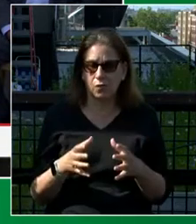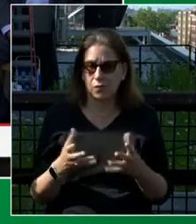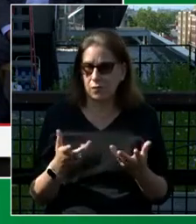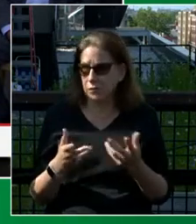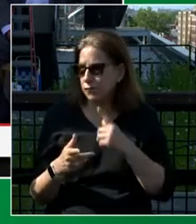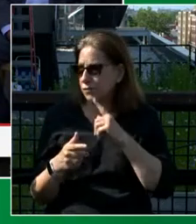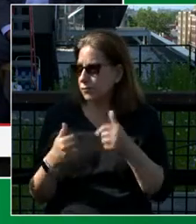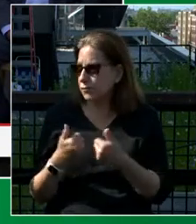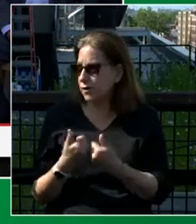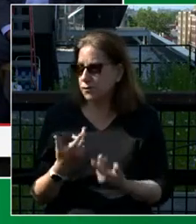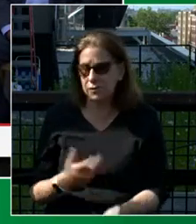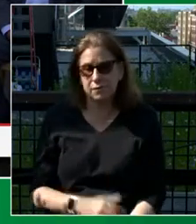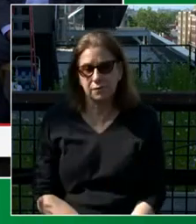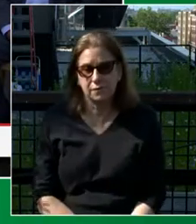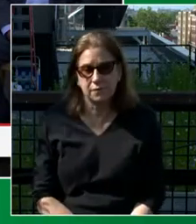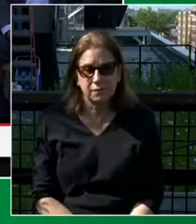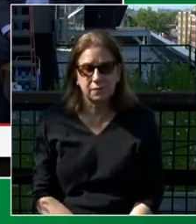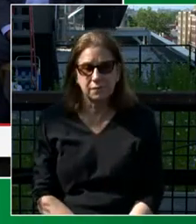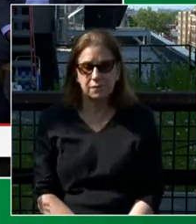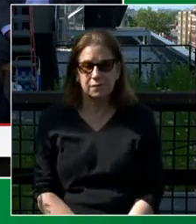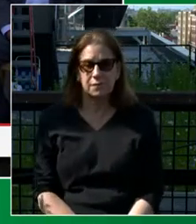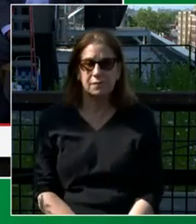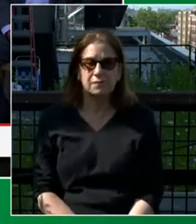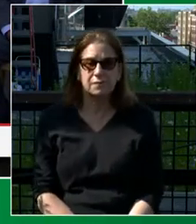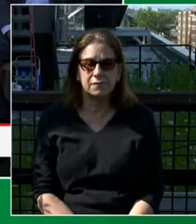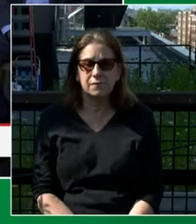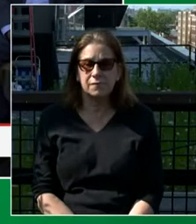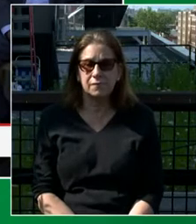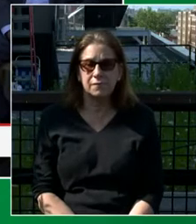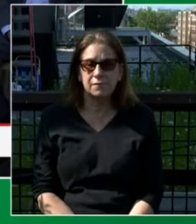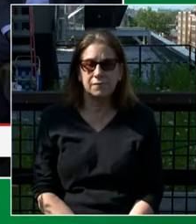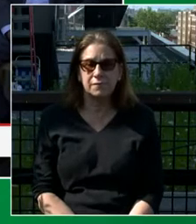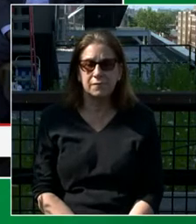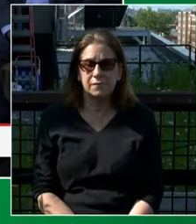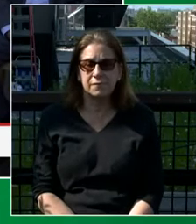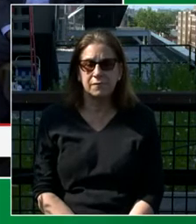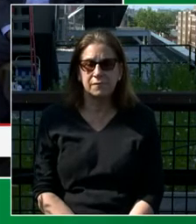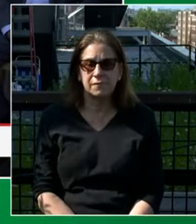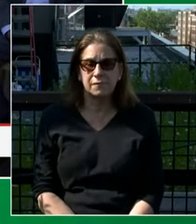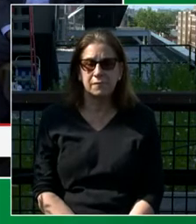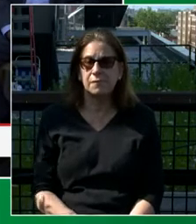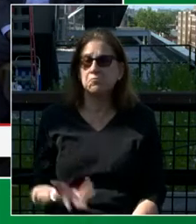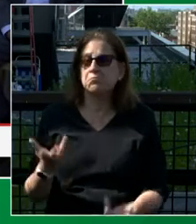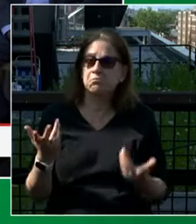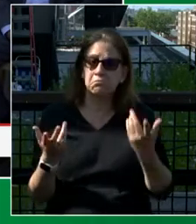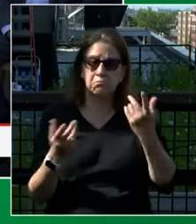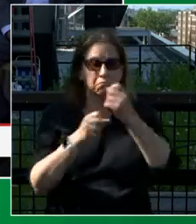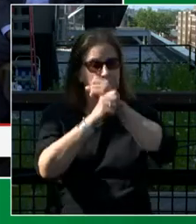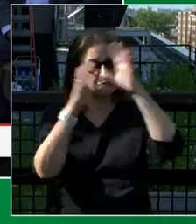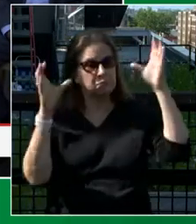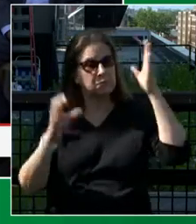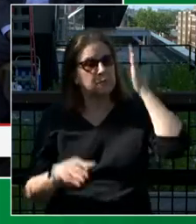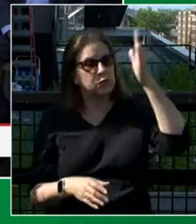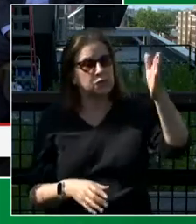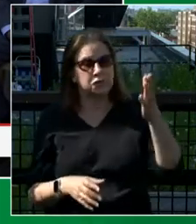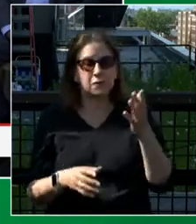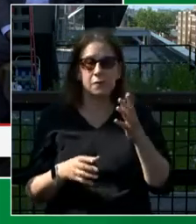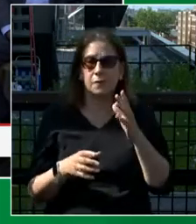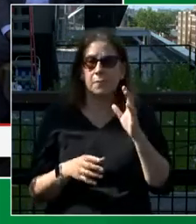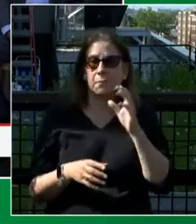of navigated this? And when you're going to be 4 days a week and 1 day and then 3 and 2, how do you keep that sort of team mentality